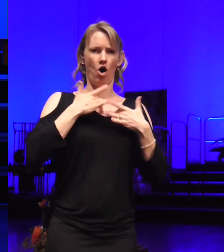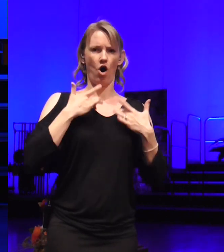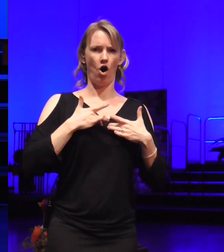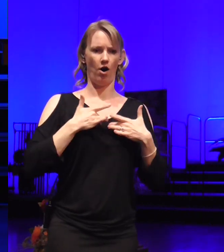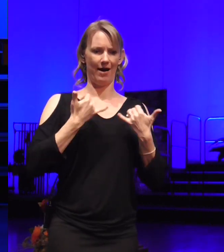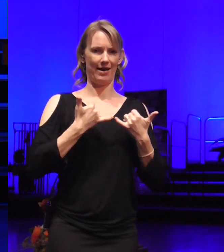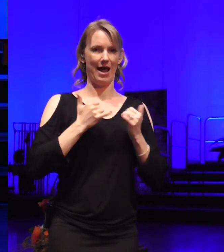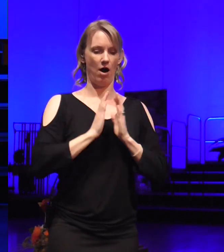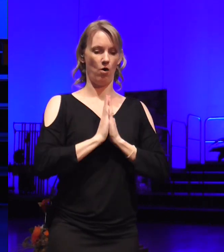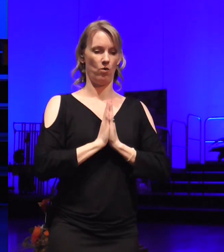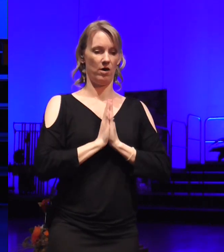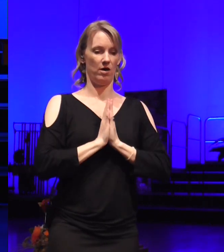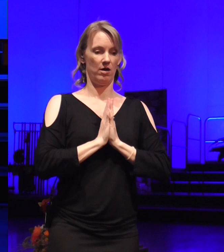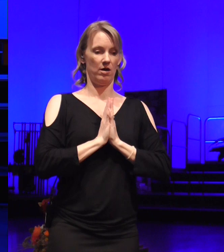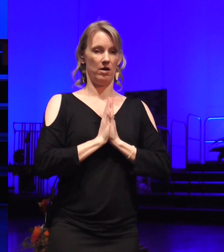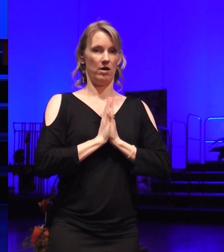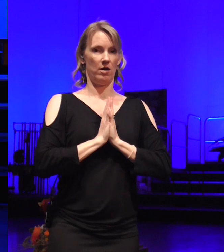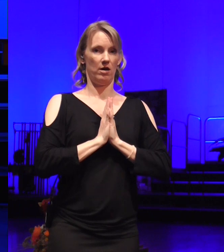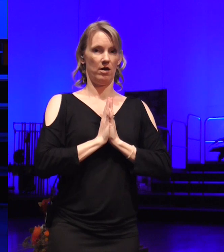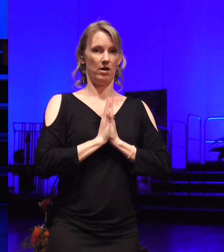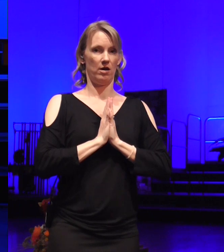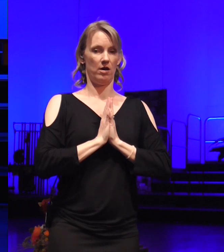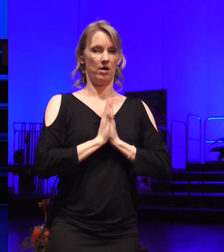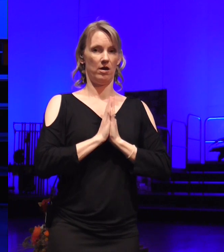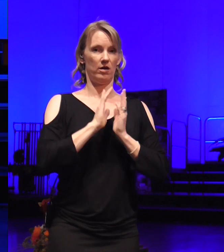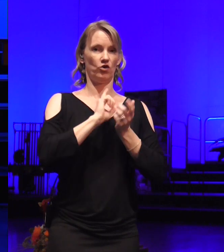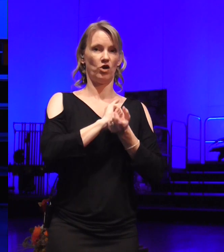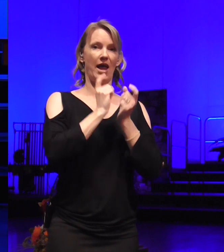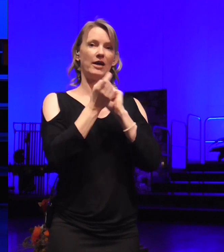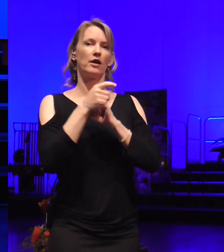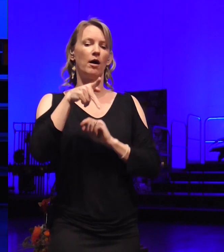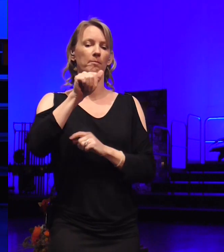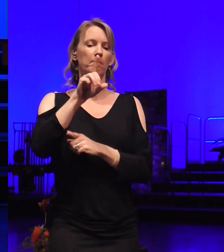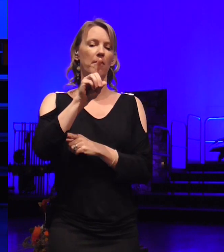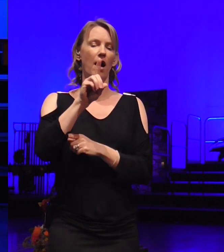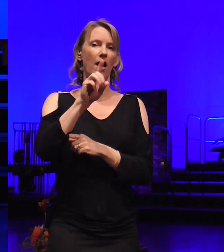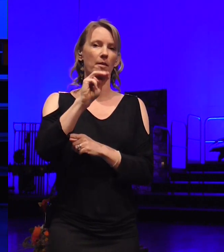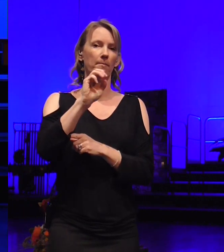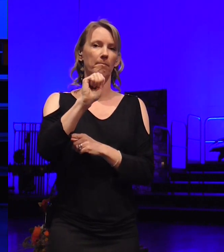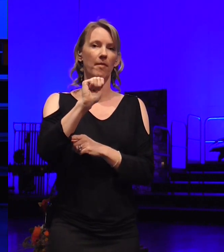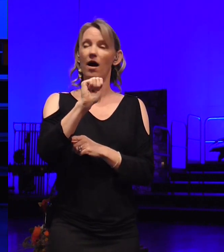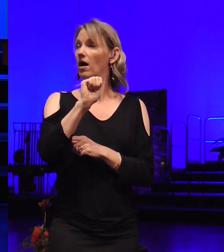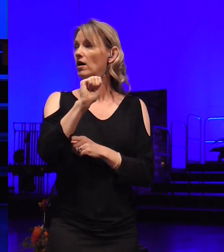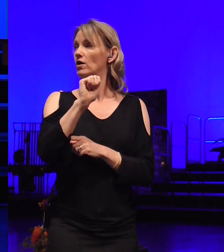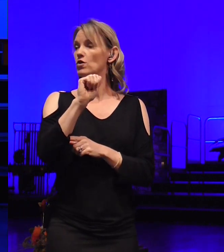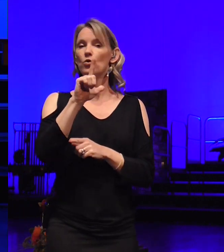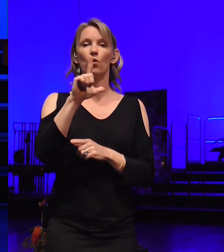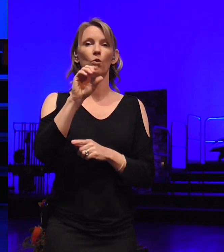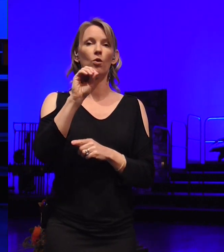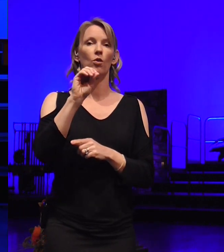as we move from the Anjali Mudra into the Padma Mudra or the Lotus